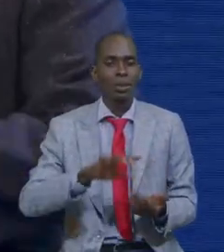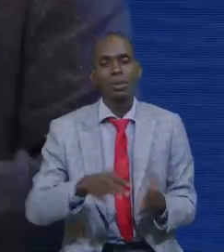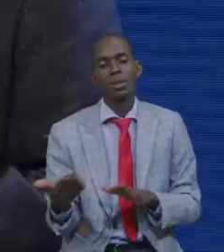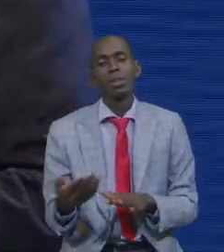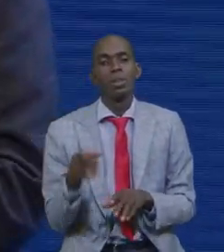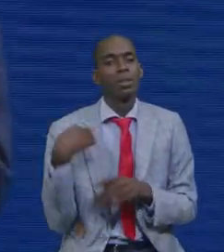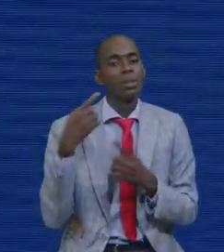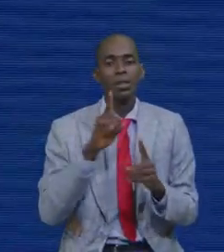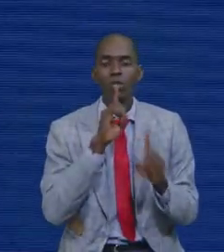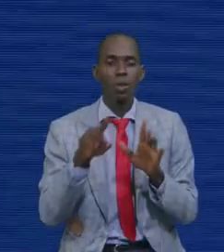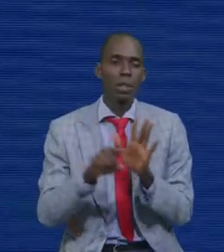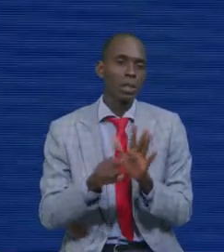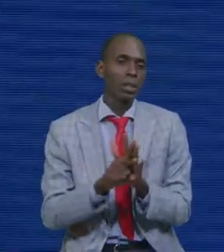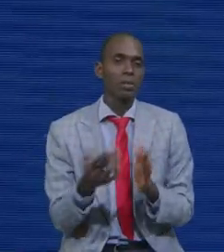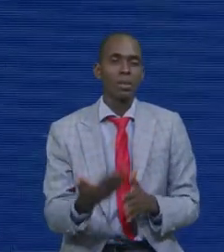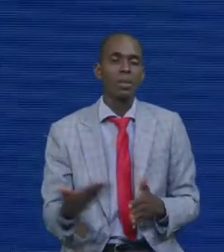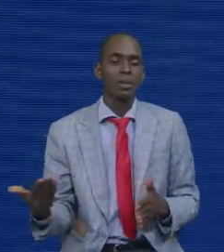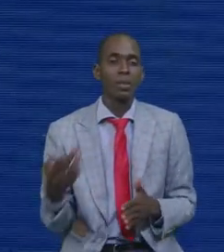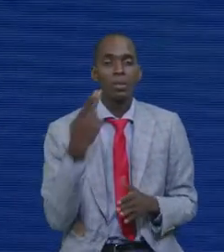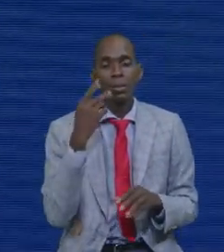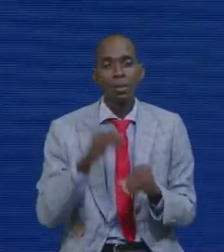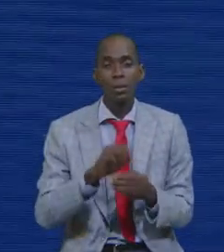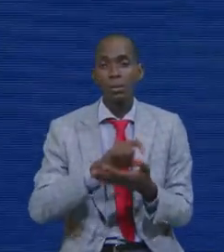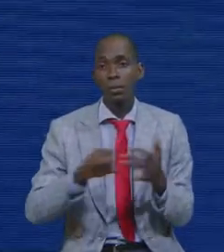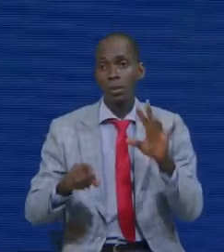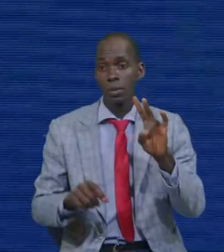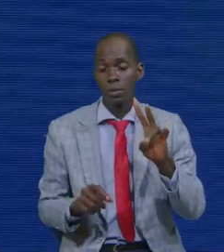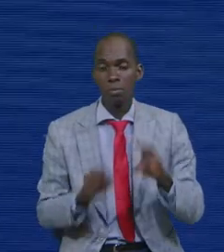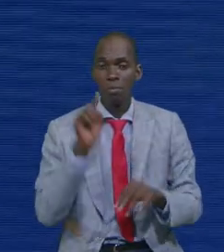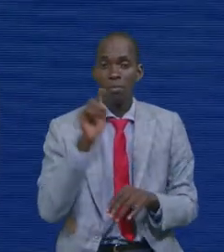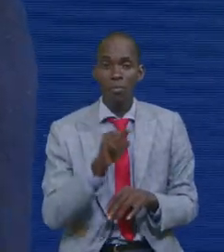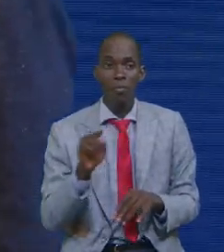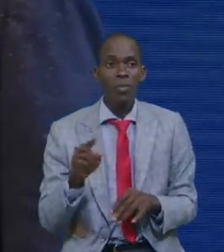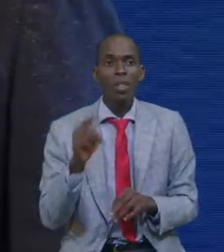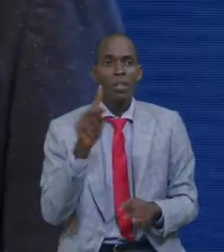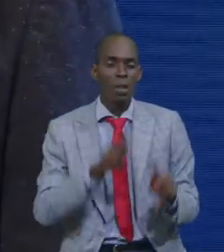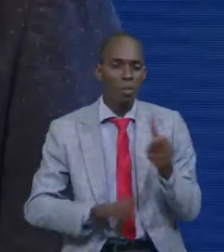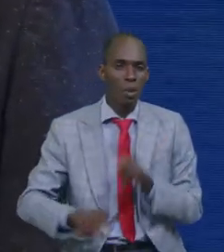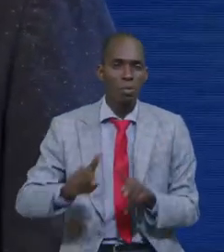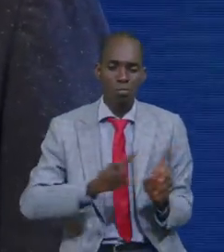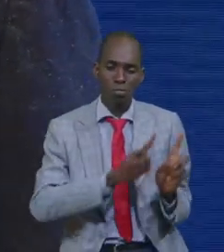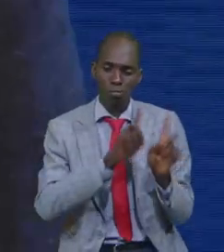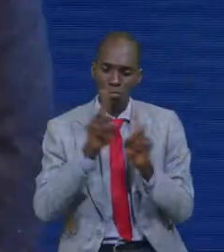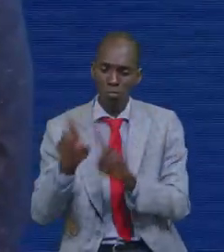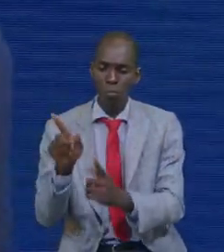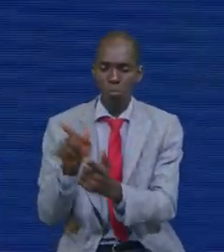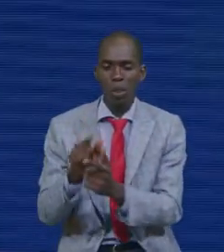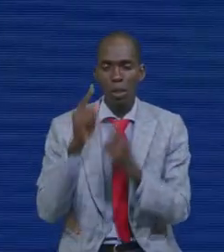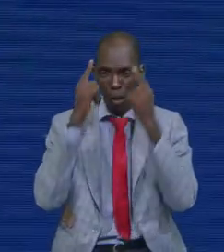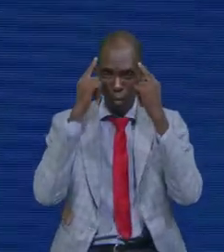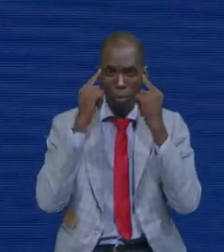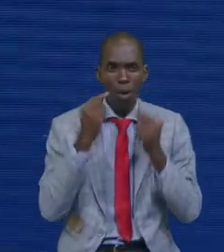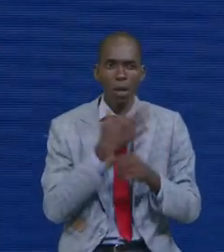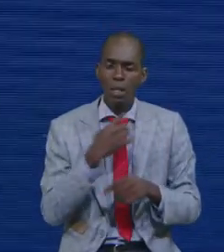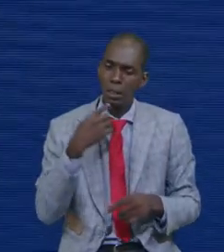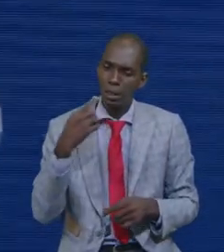about. Look at verse 7. In verse 7, therefore, the people came to Moses and said,